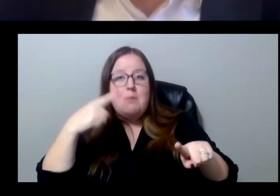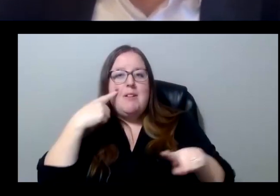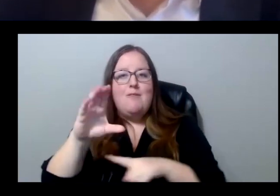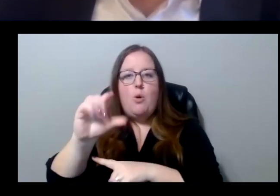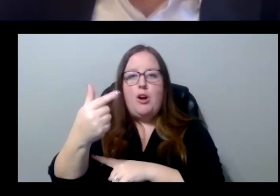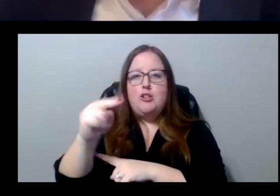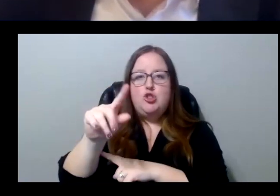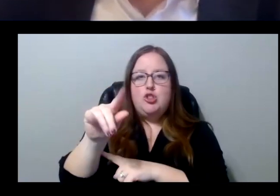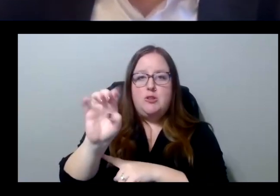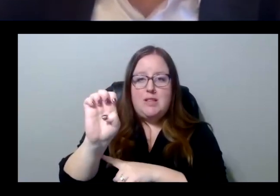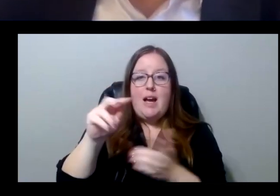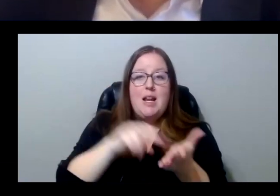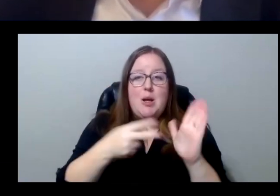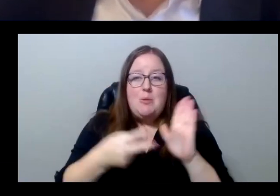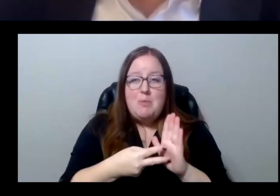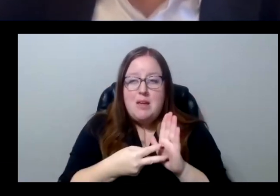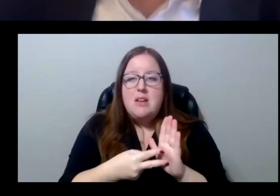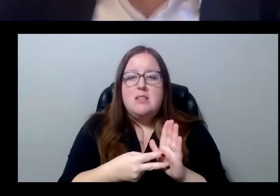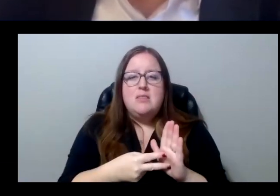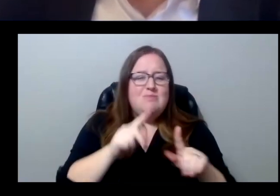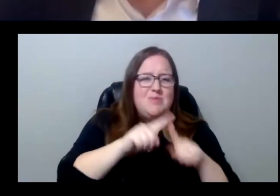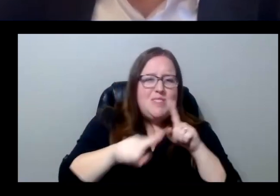readily available, neither was water.